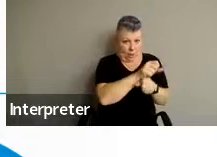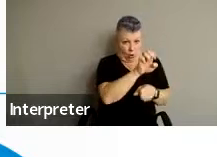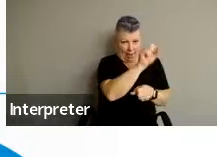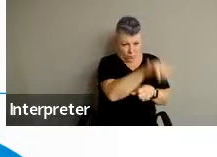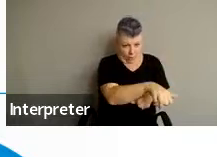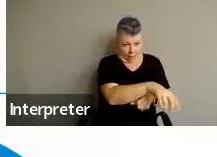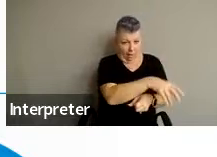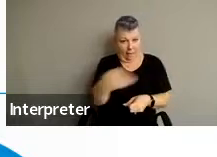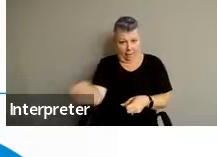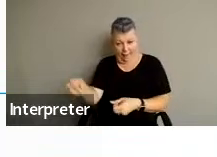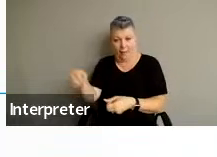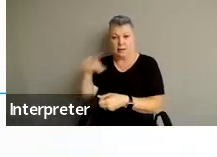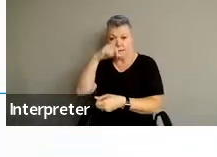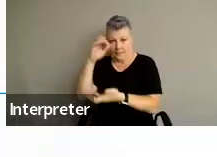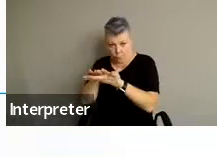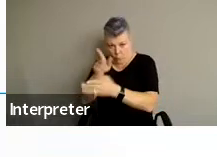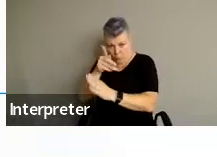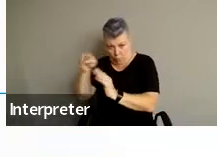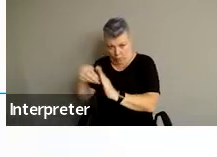was started several years ago.